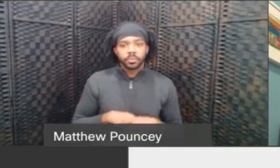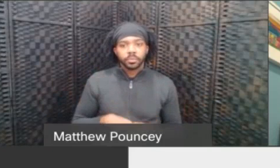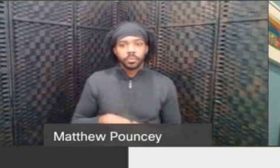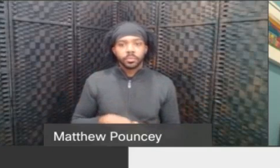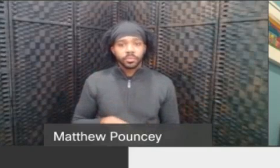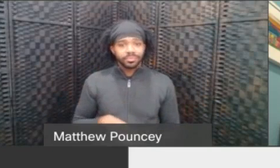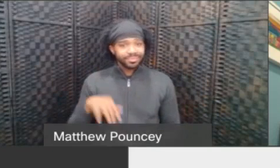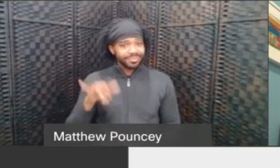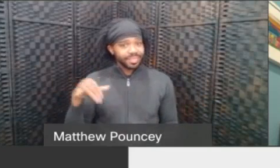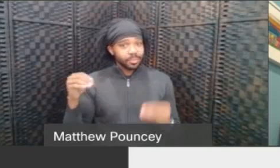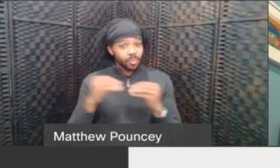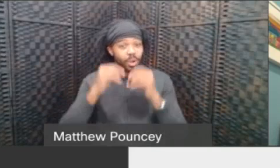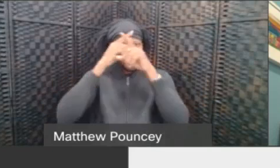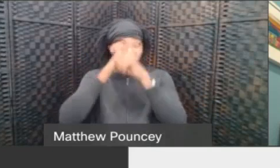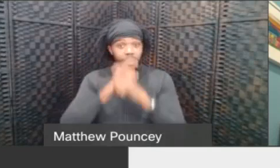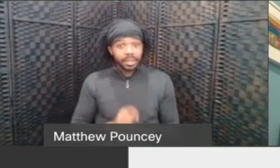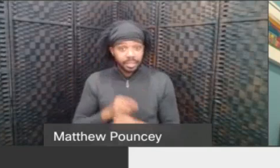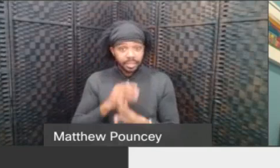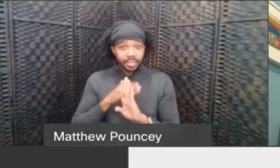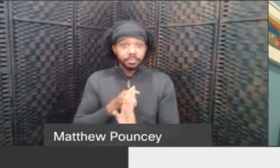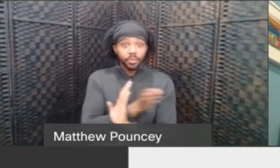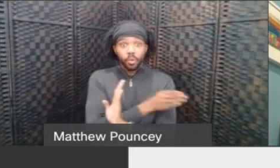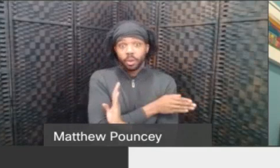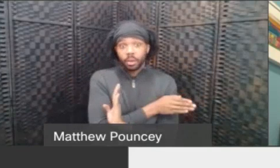is that more complicated than it was previously?